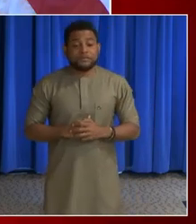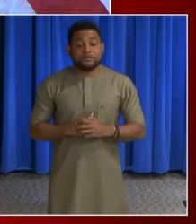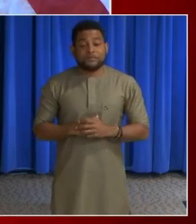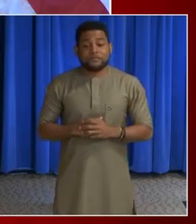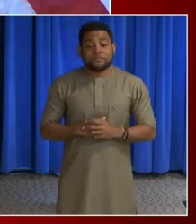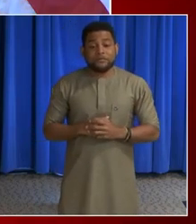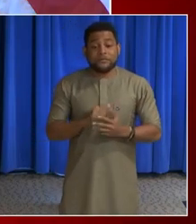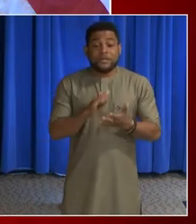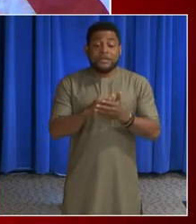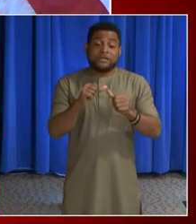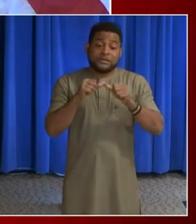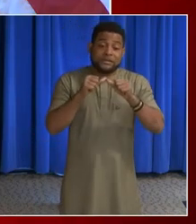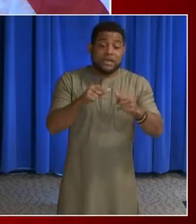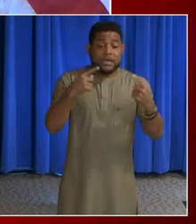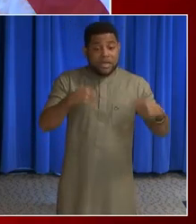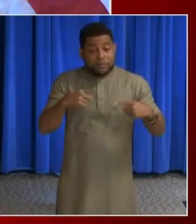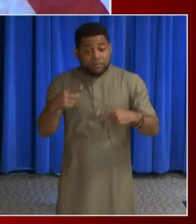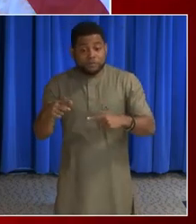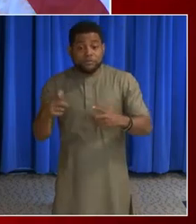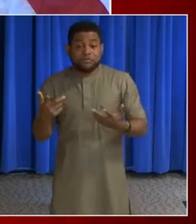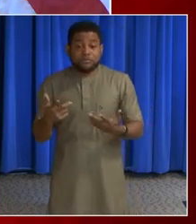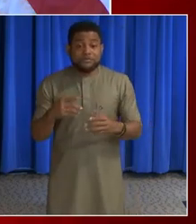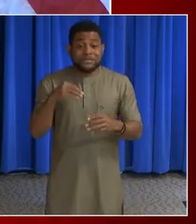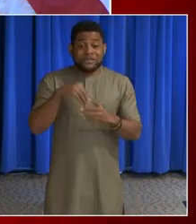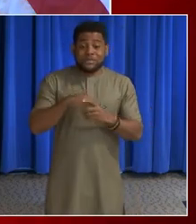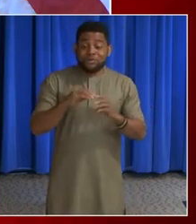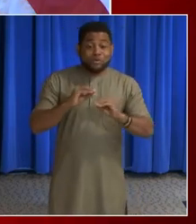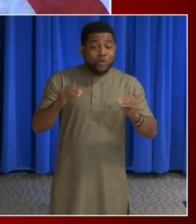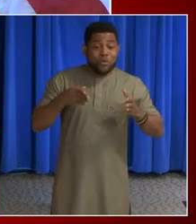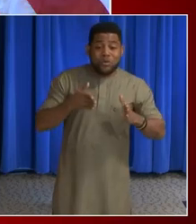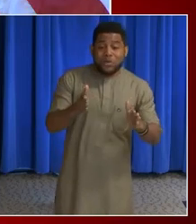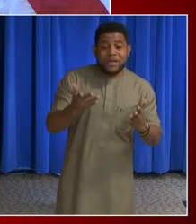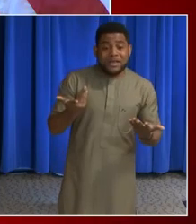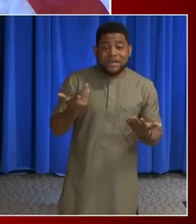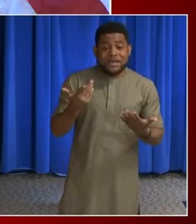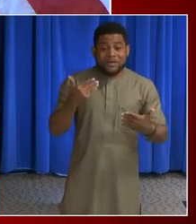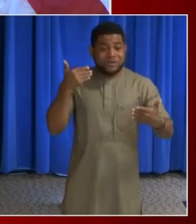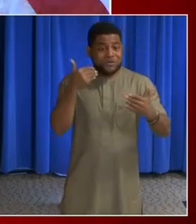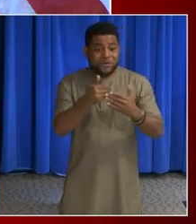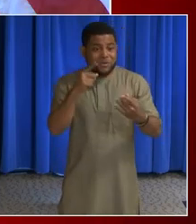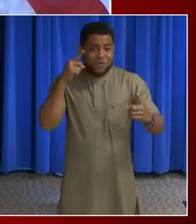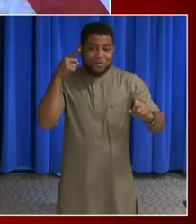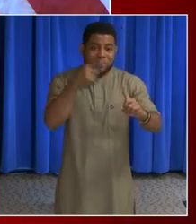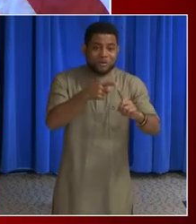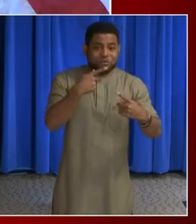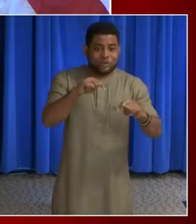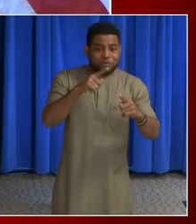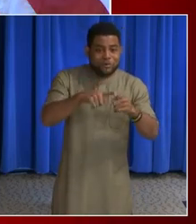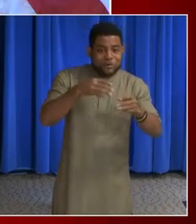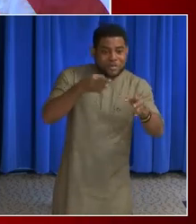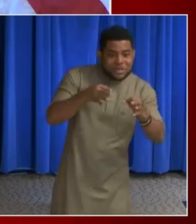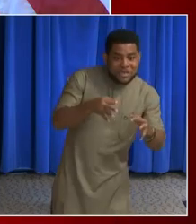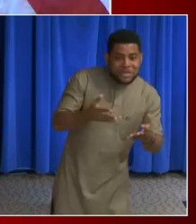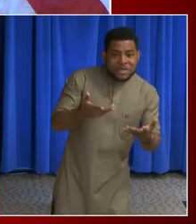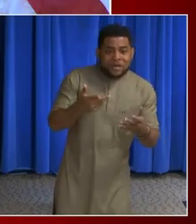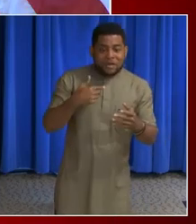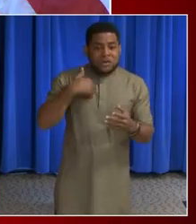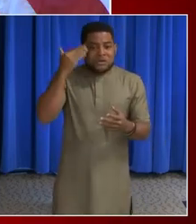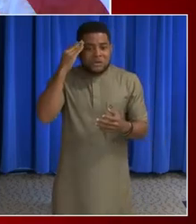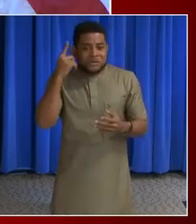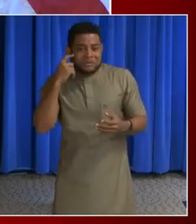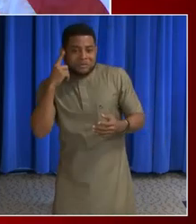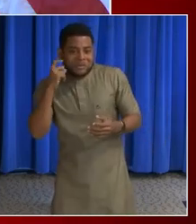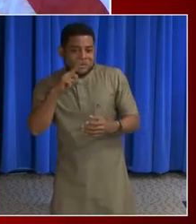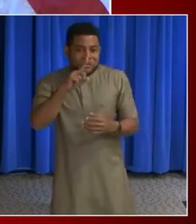So we're in no way, nowhere near at the point, I'm sure, you know, there are questions about whether it was